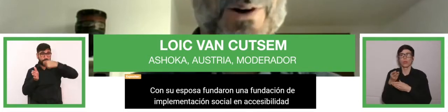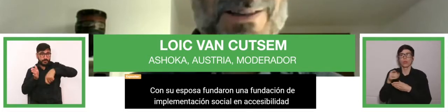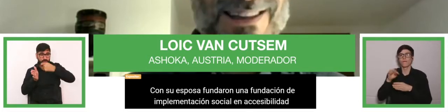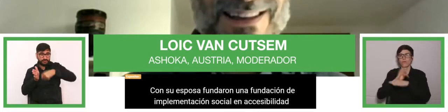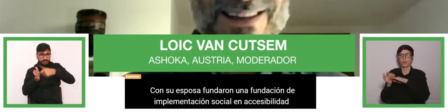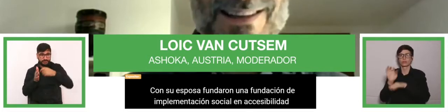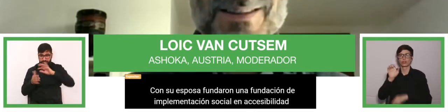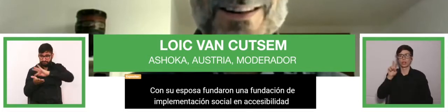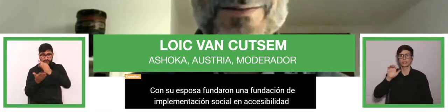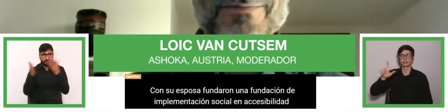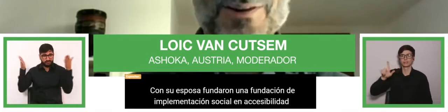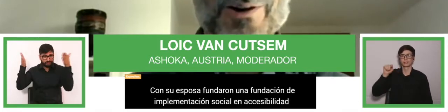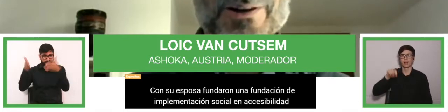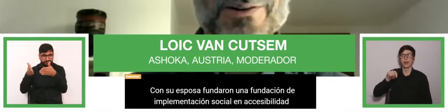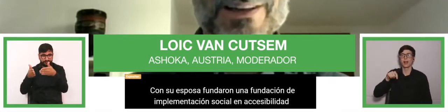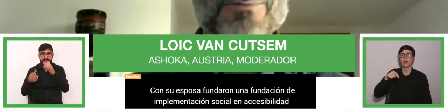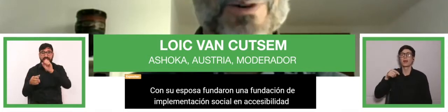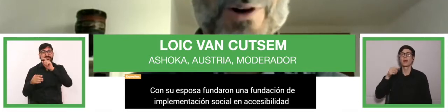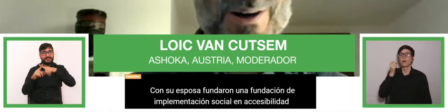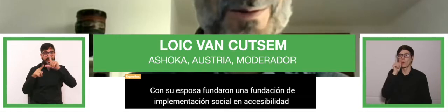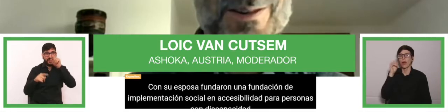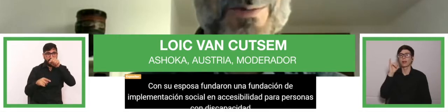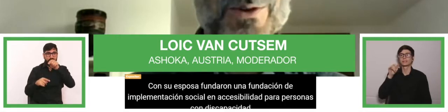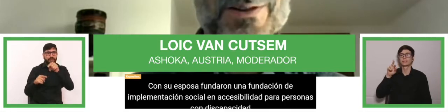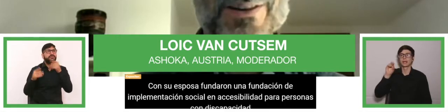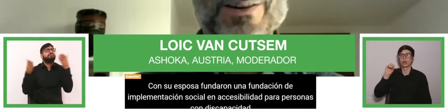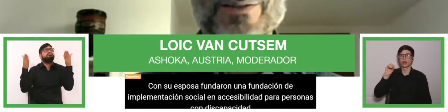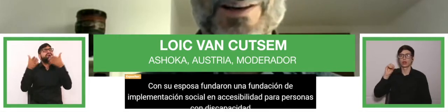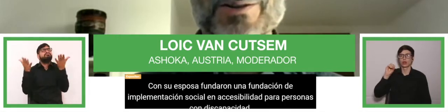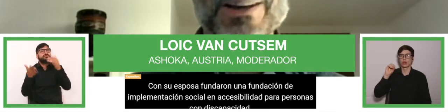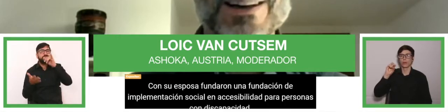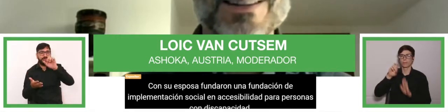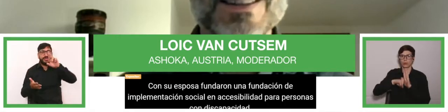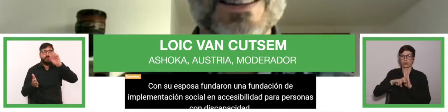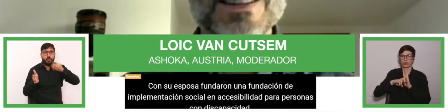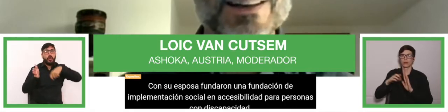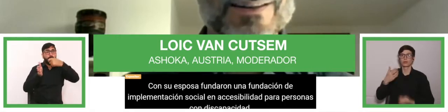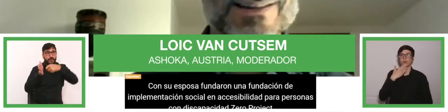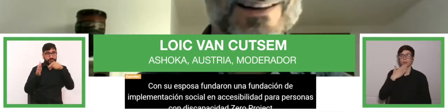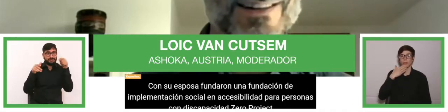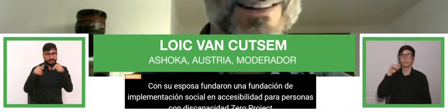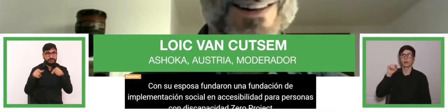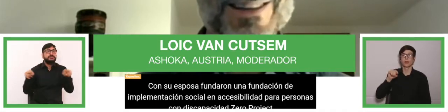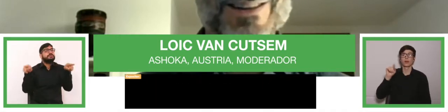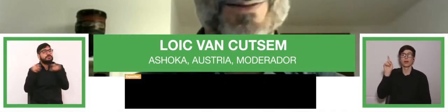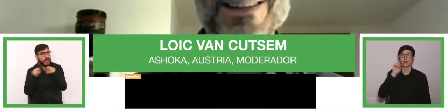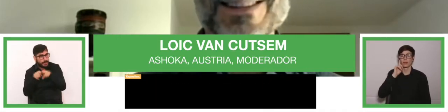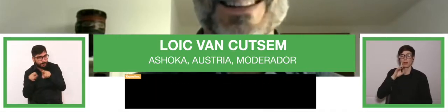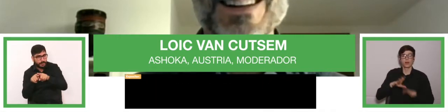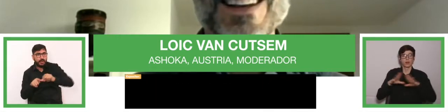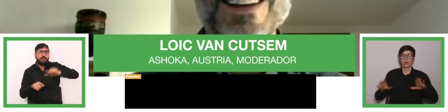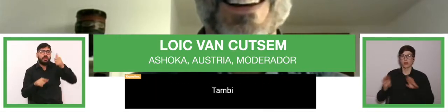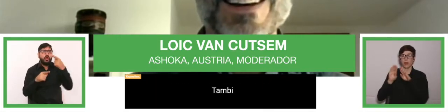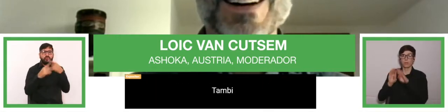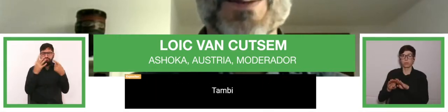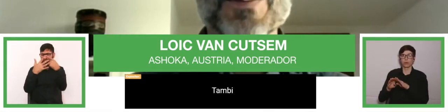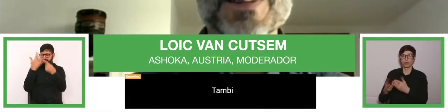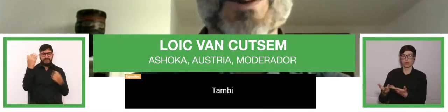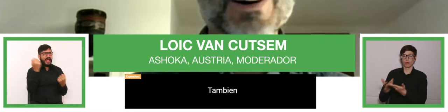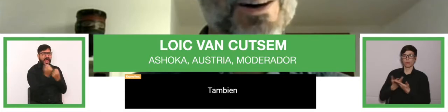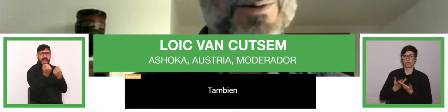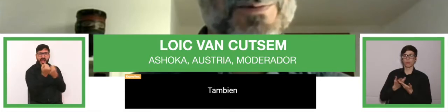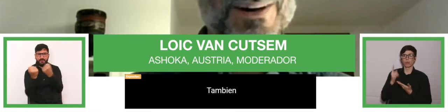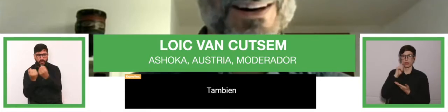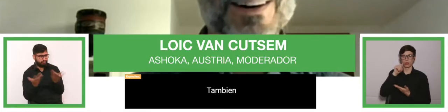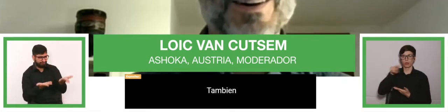Furthermore, Martin is a loyal and remarkable supporter of Ashoka since years and a dear friend.